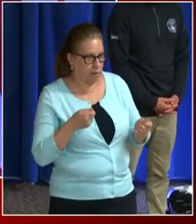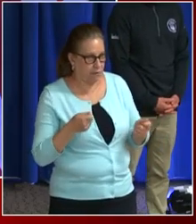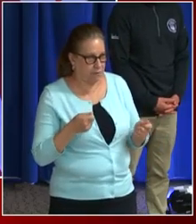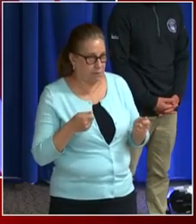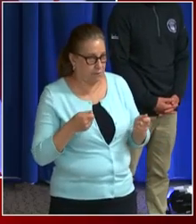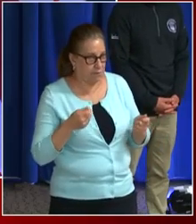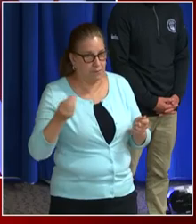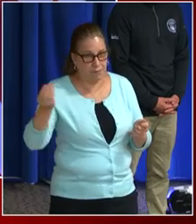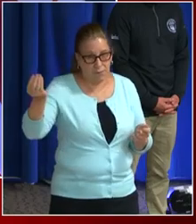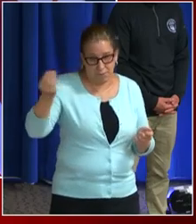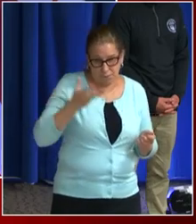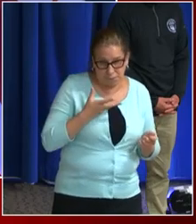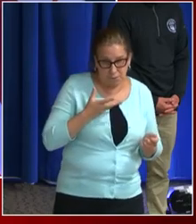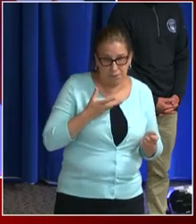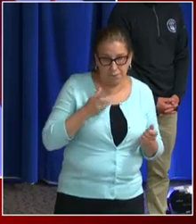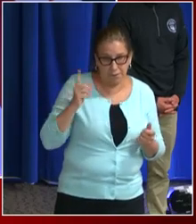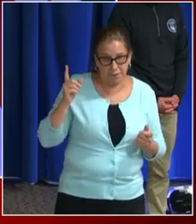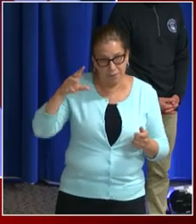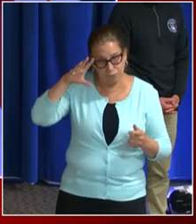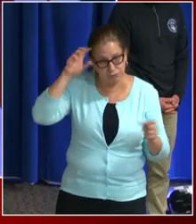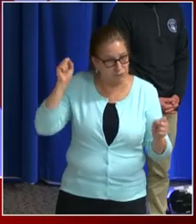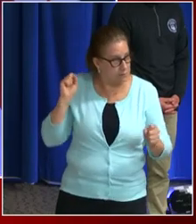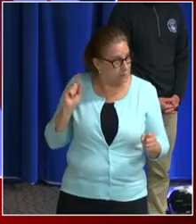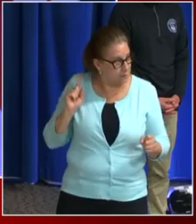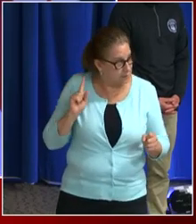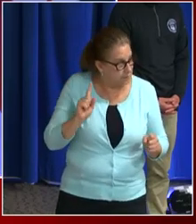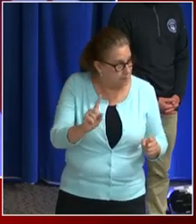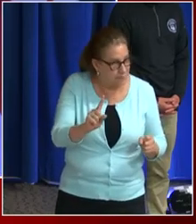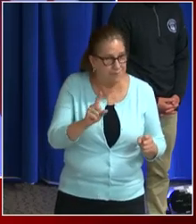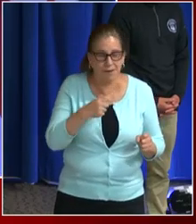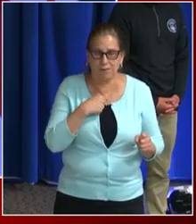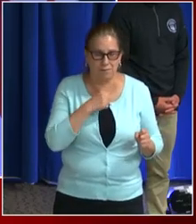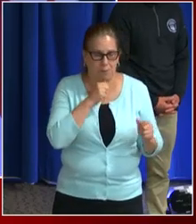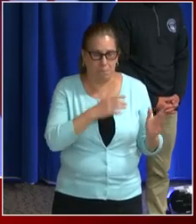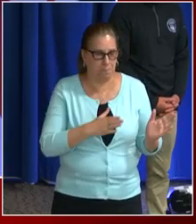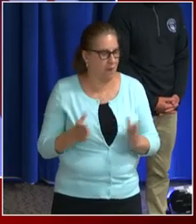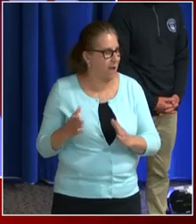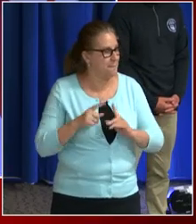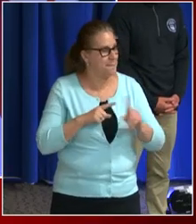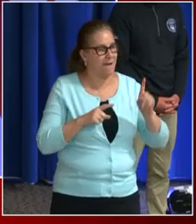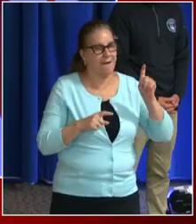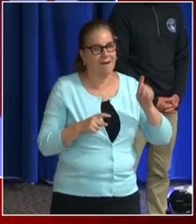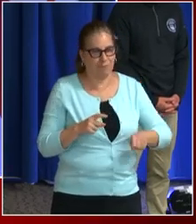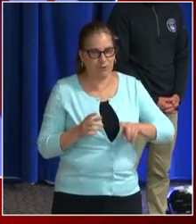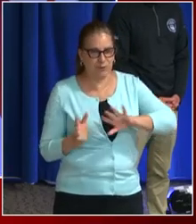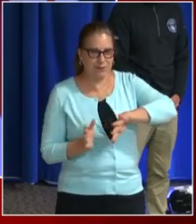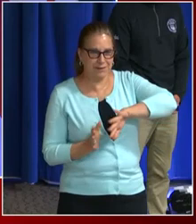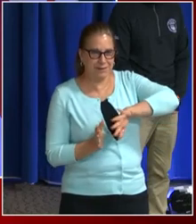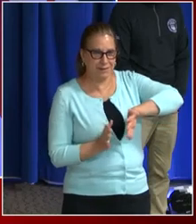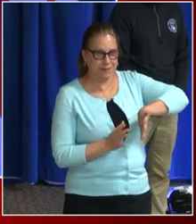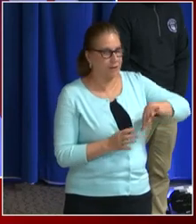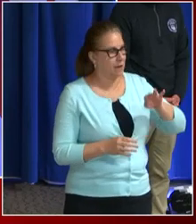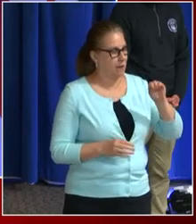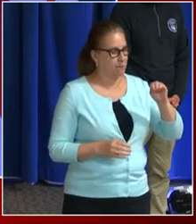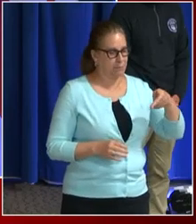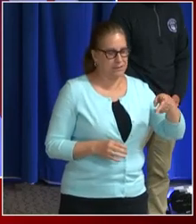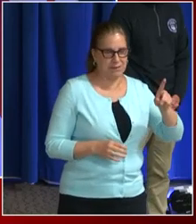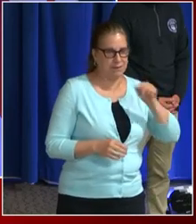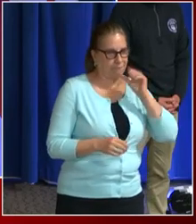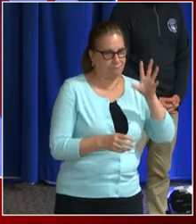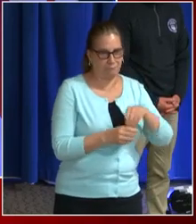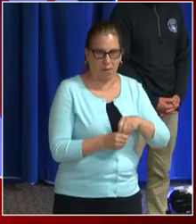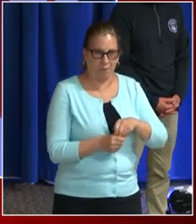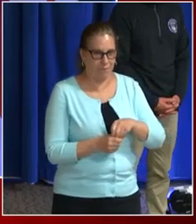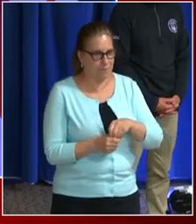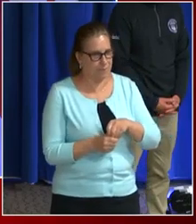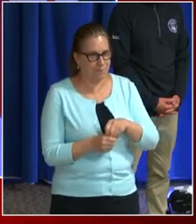unplanned movement shortly before it occurred, and the Metropolitan Police Department did not participate. So it would be out of turn for